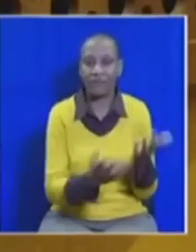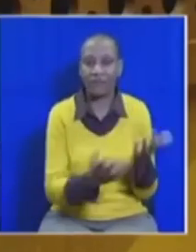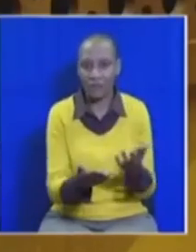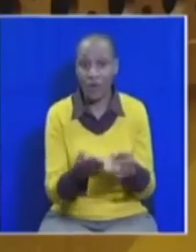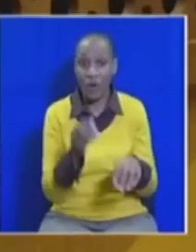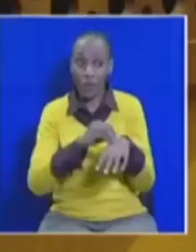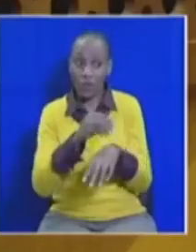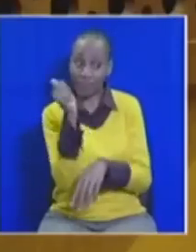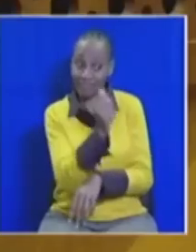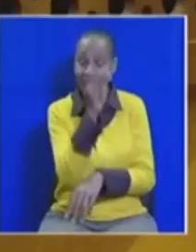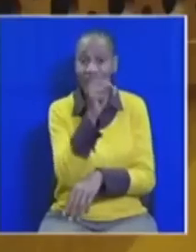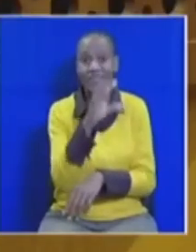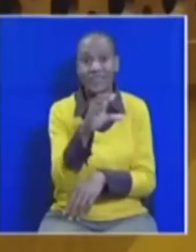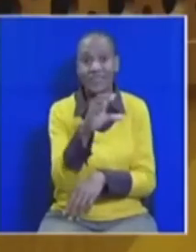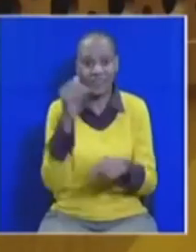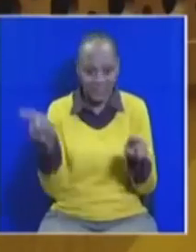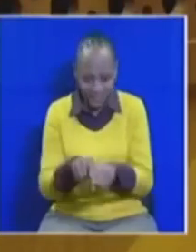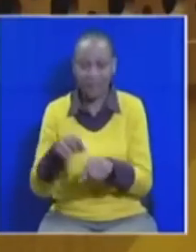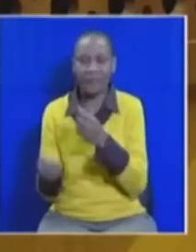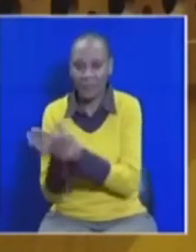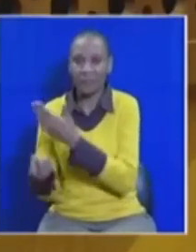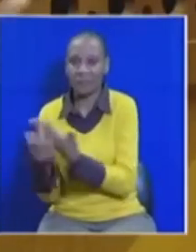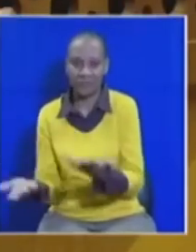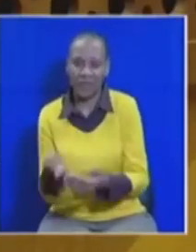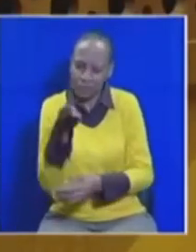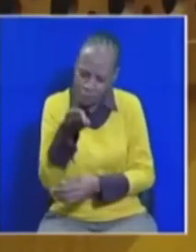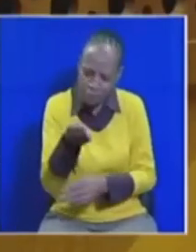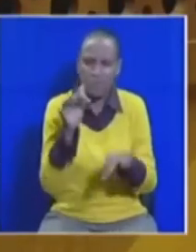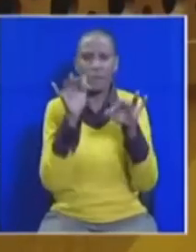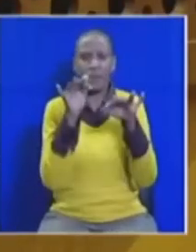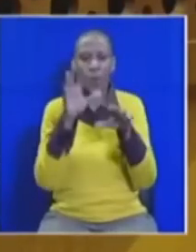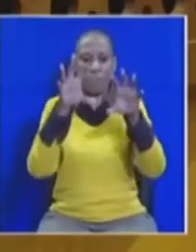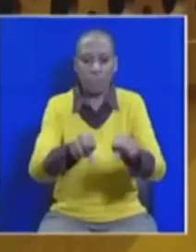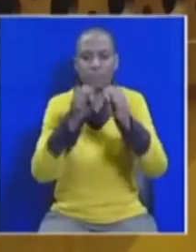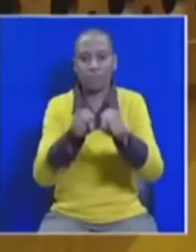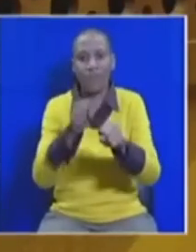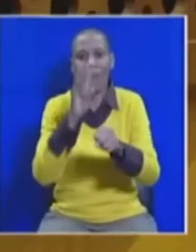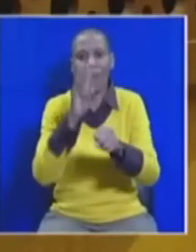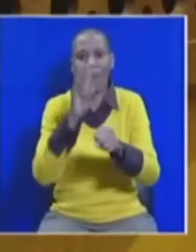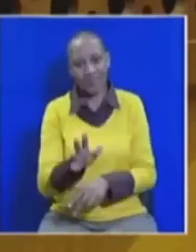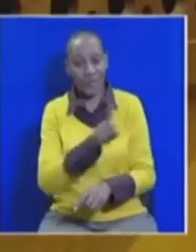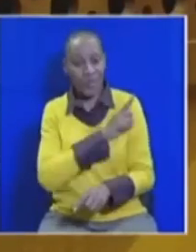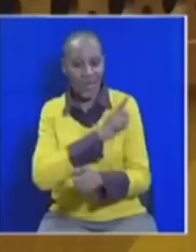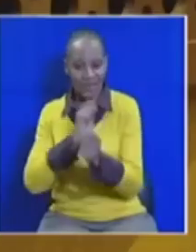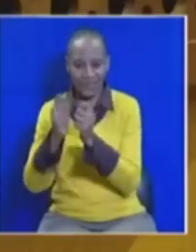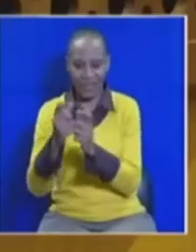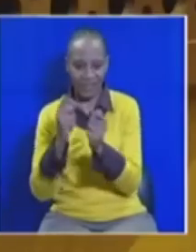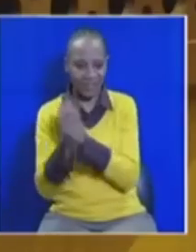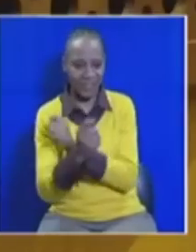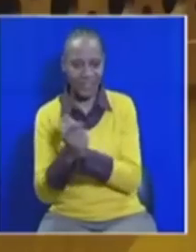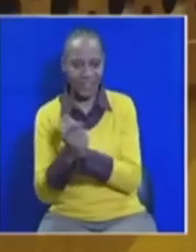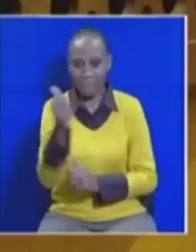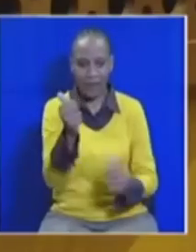problems are occasioned by these. There are people who want to take it over so that they can arrange for the appointment of